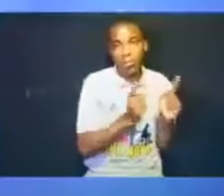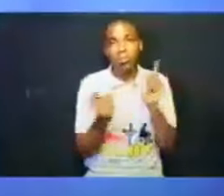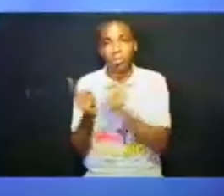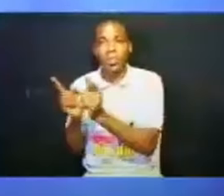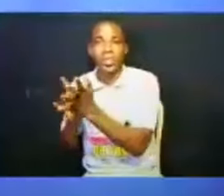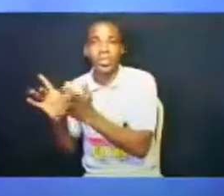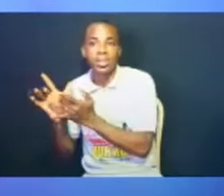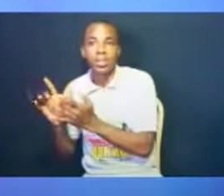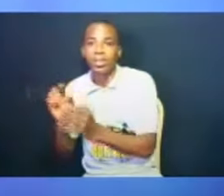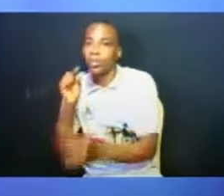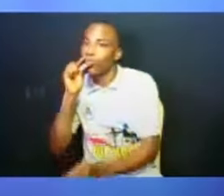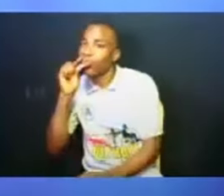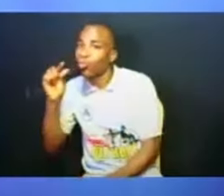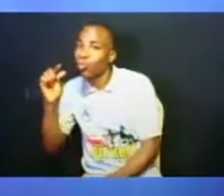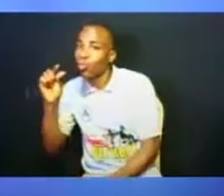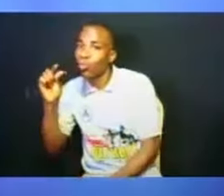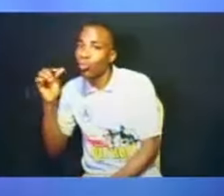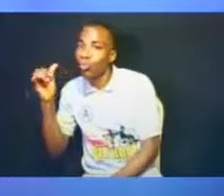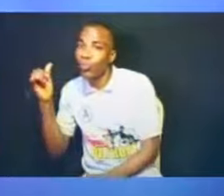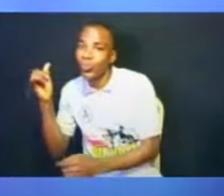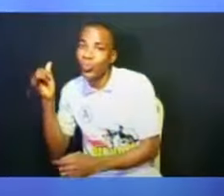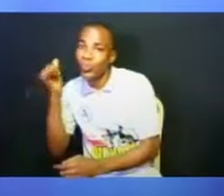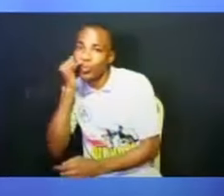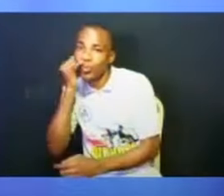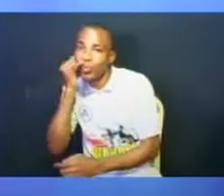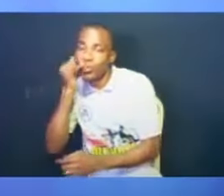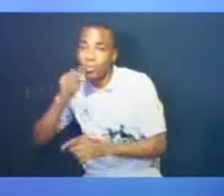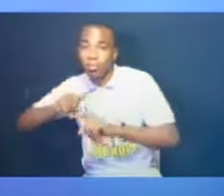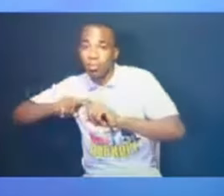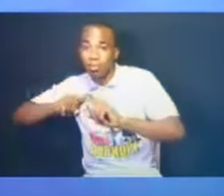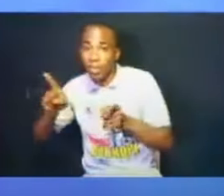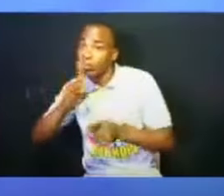doing this. But the inner man is not